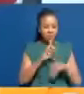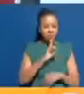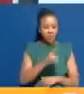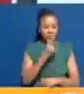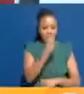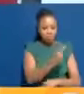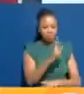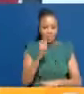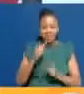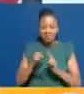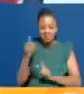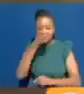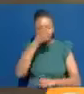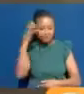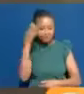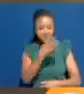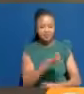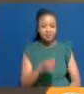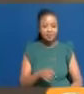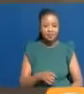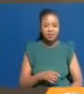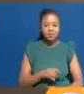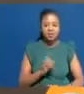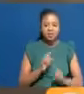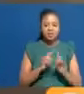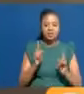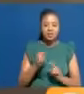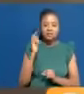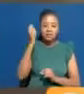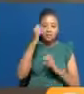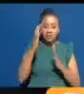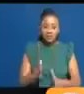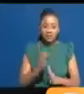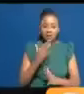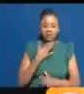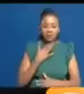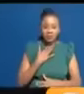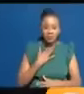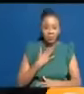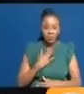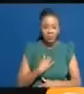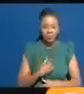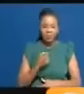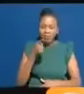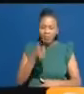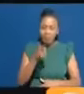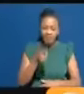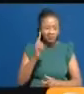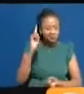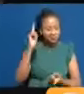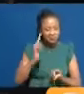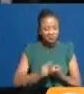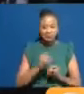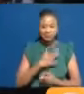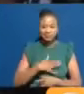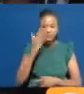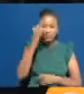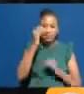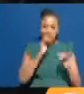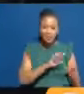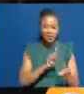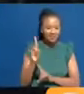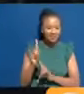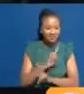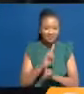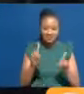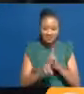of the Finance Act until Wednesday. Kenyans are feeling the pain of high fuel prices that have hit an all-time high.